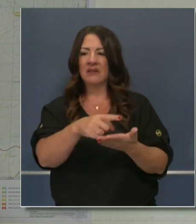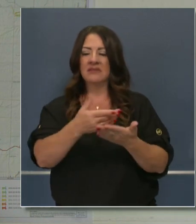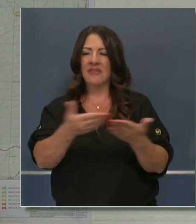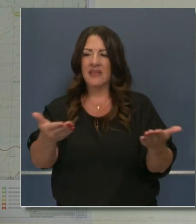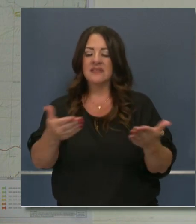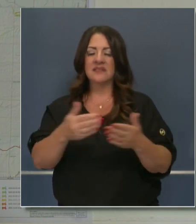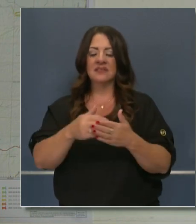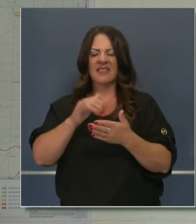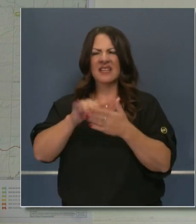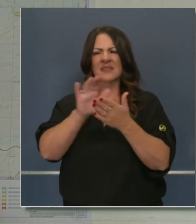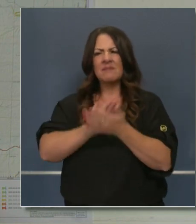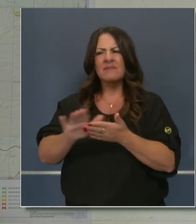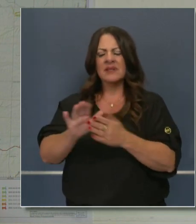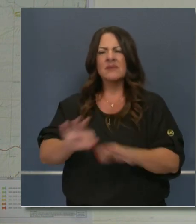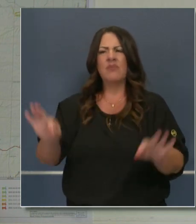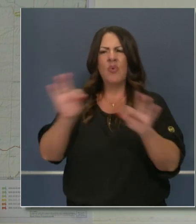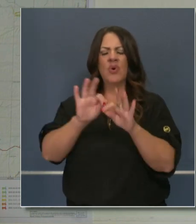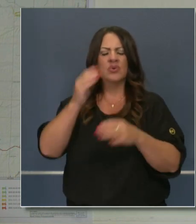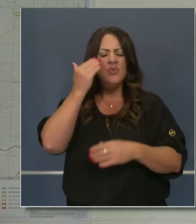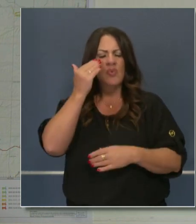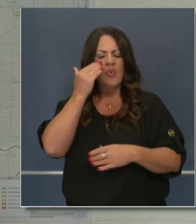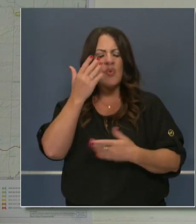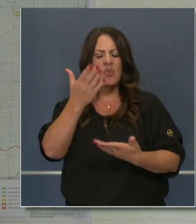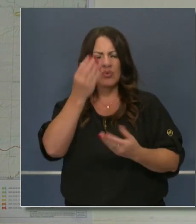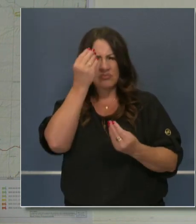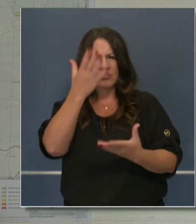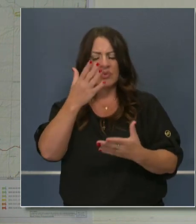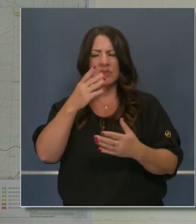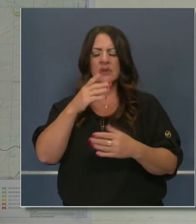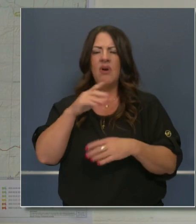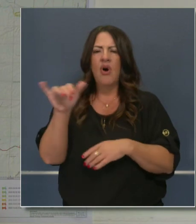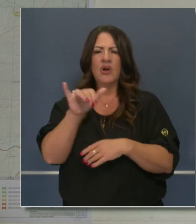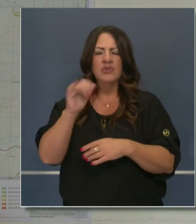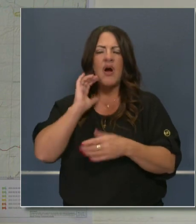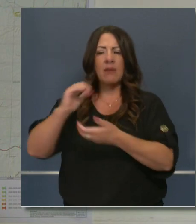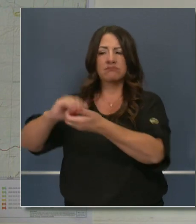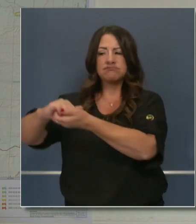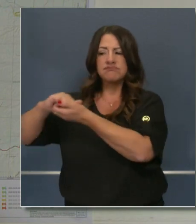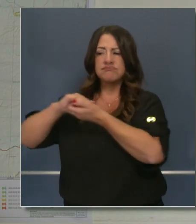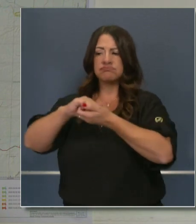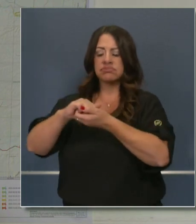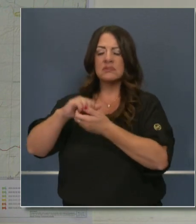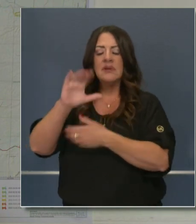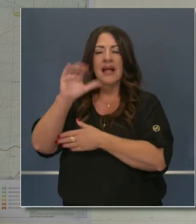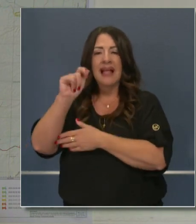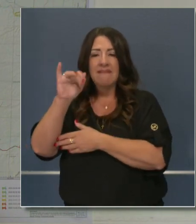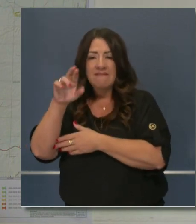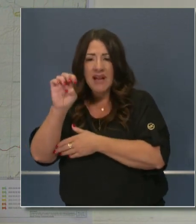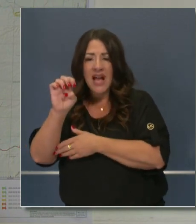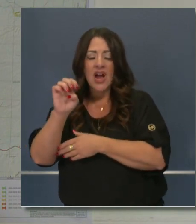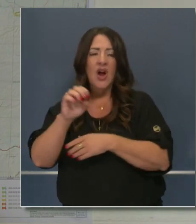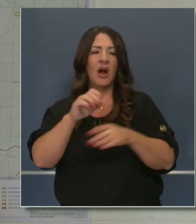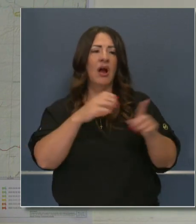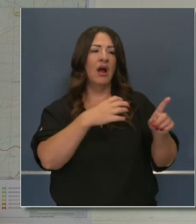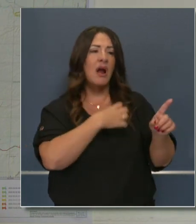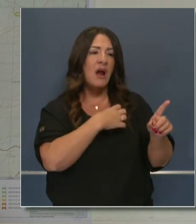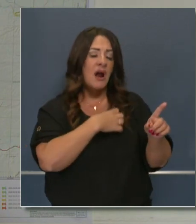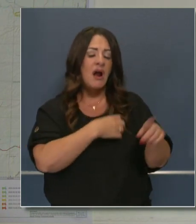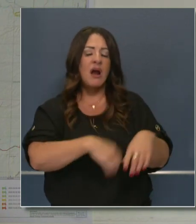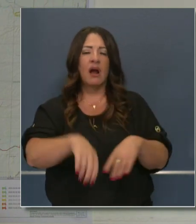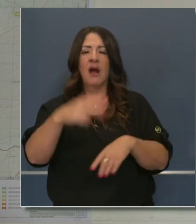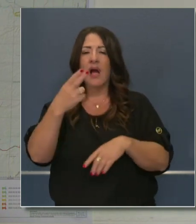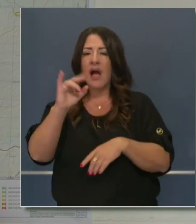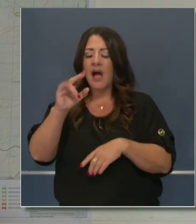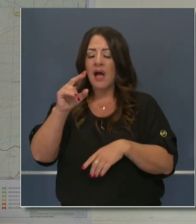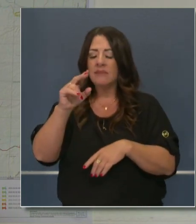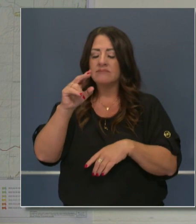It's important to note, and you'll hear from others, our partners at not just CAL FIRE, California Highway Patrol, California National